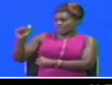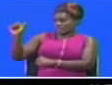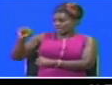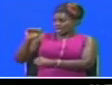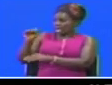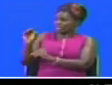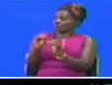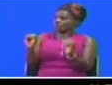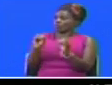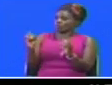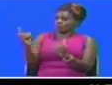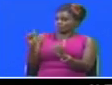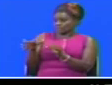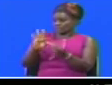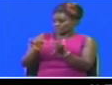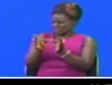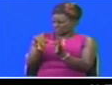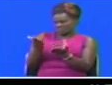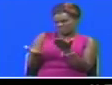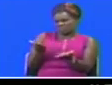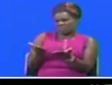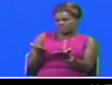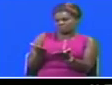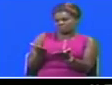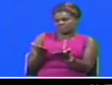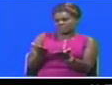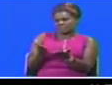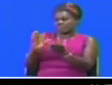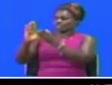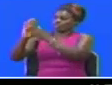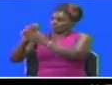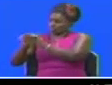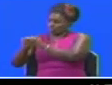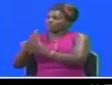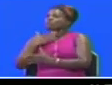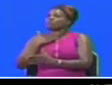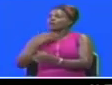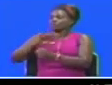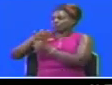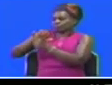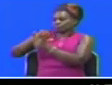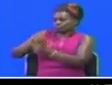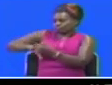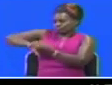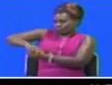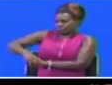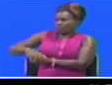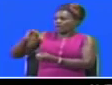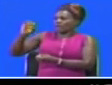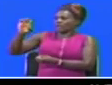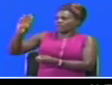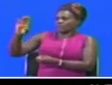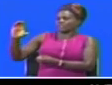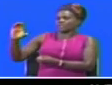more days, it might be interpreted to look like probably Jubilee would want to untwist IEPC.